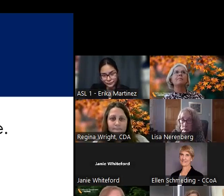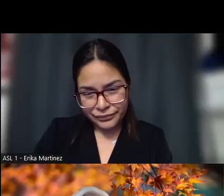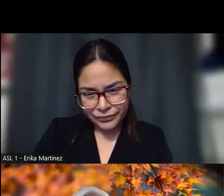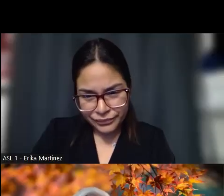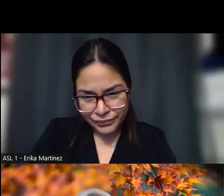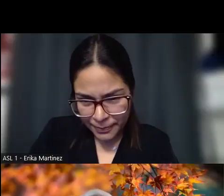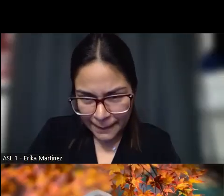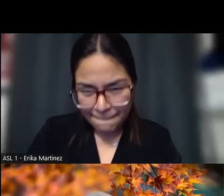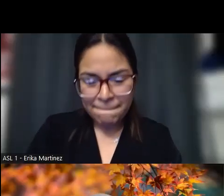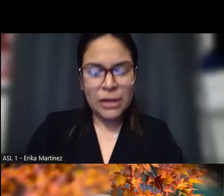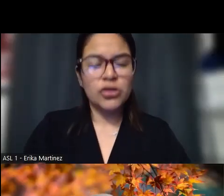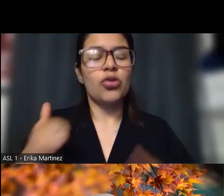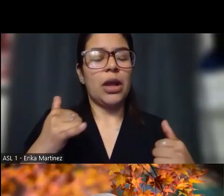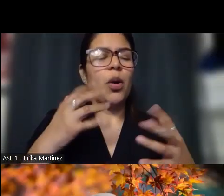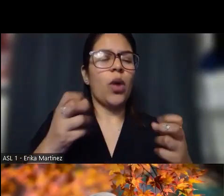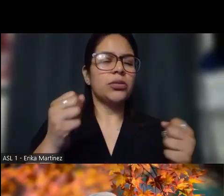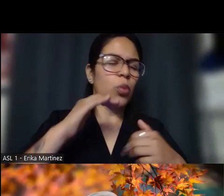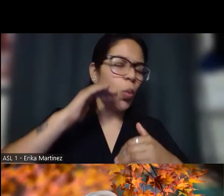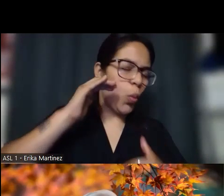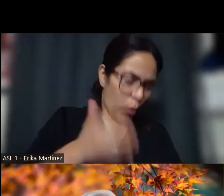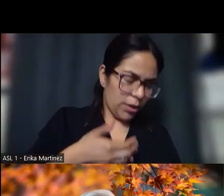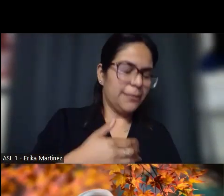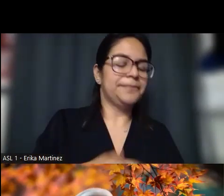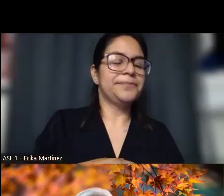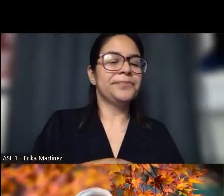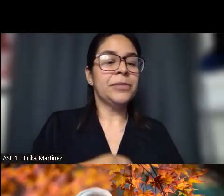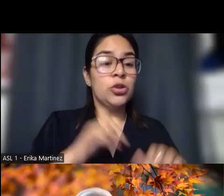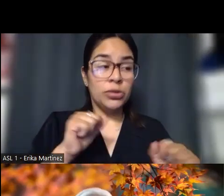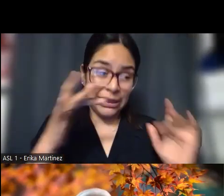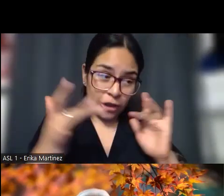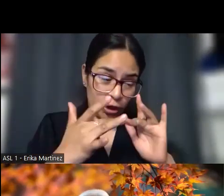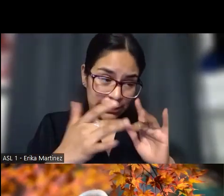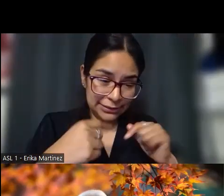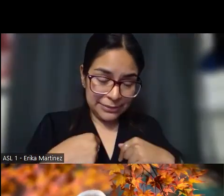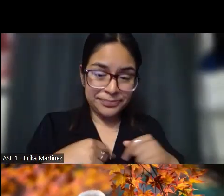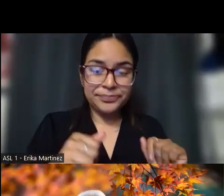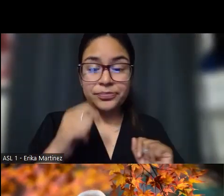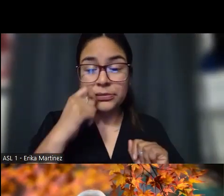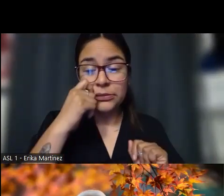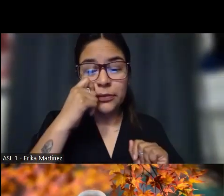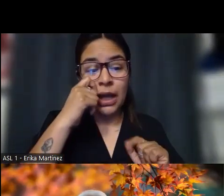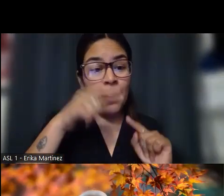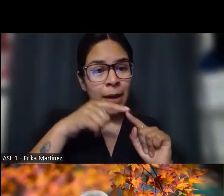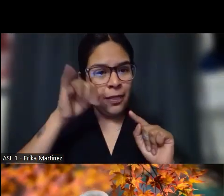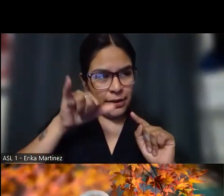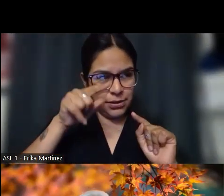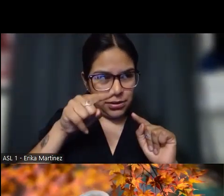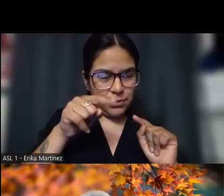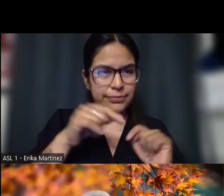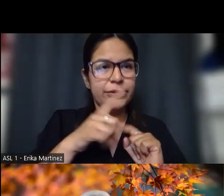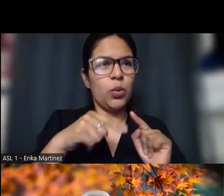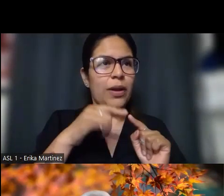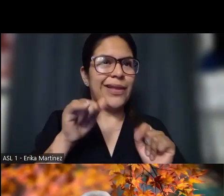welcome learning what, and you can reach out to me directly in regards to when there